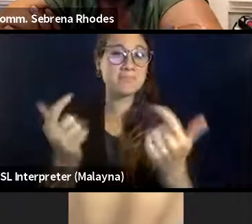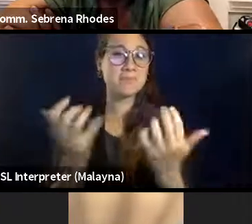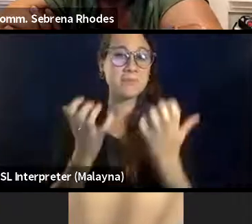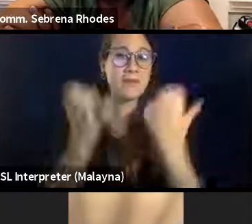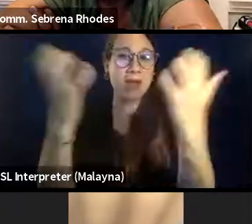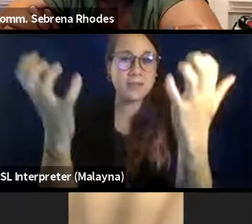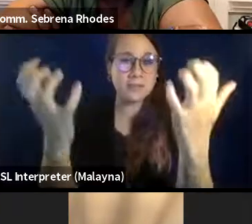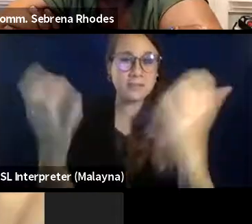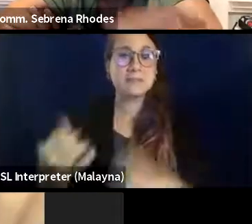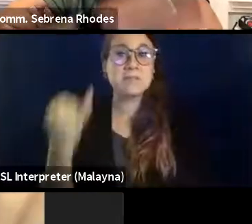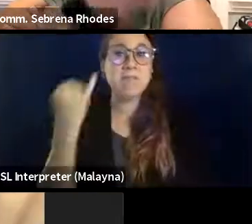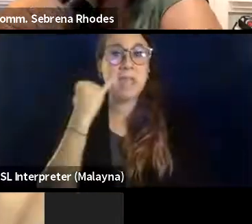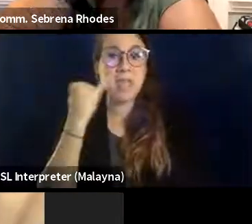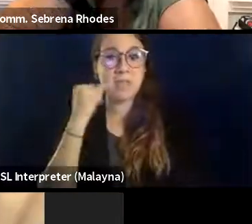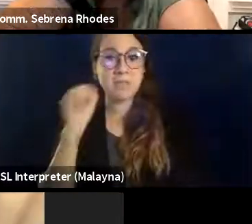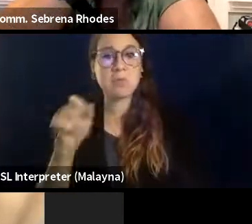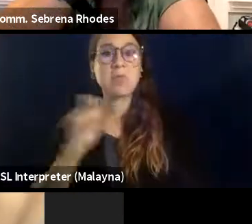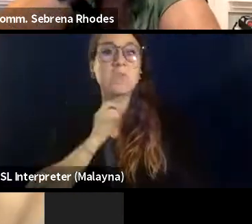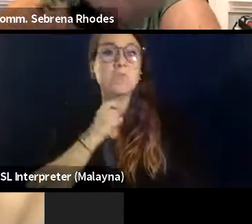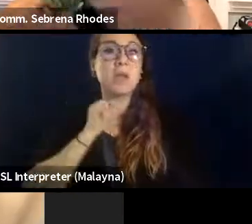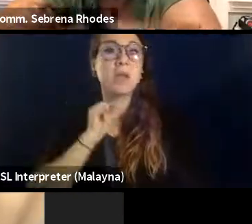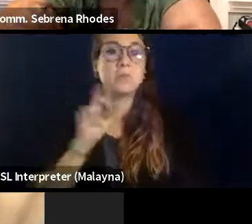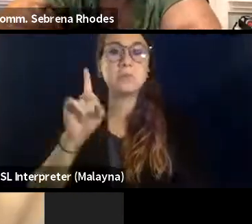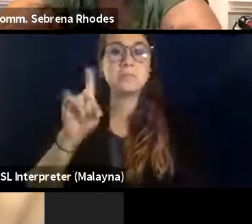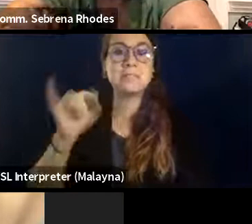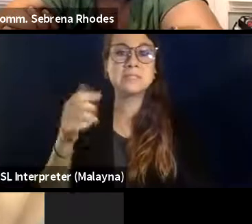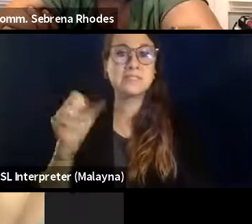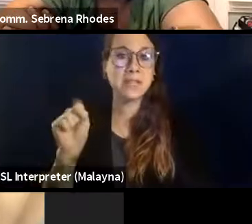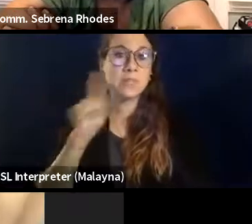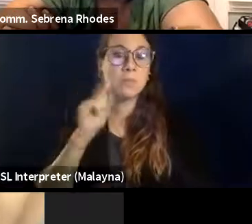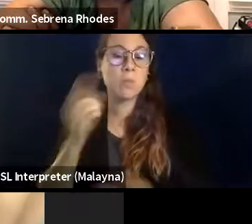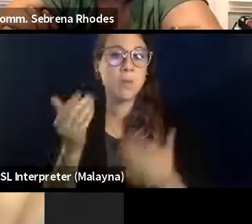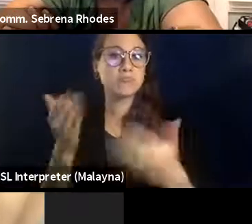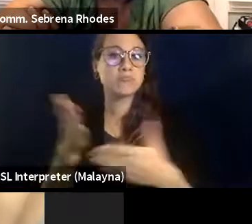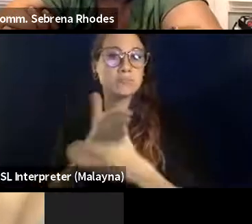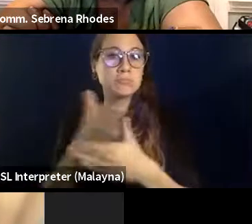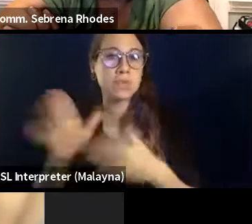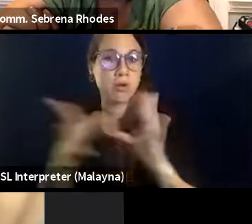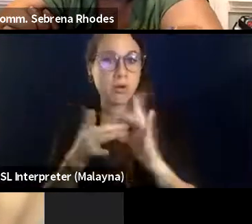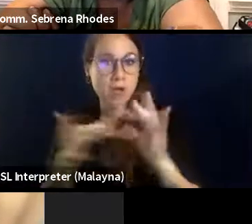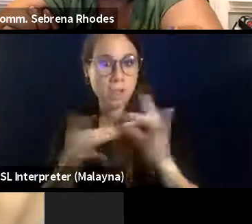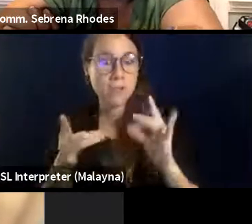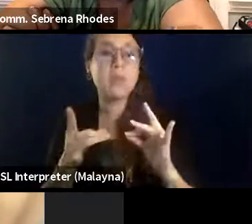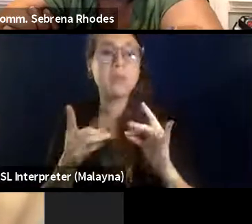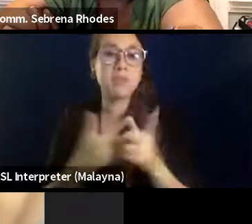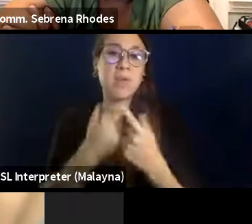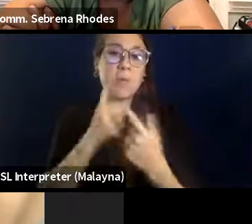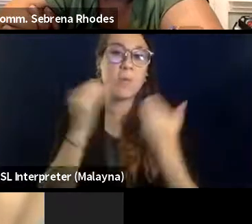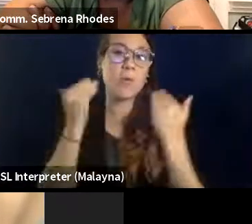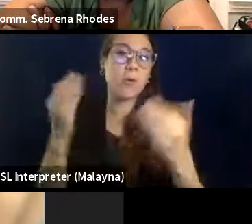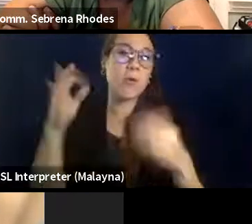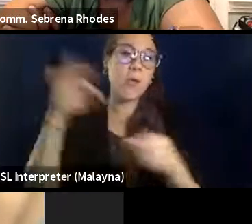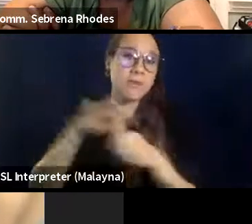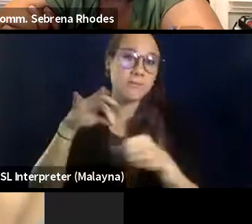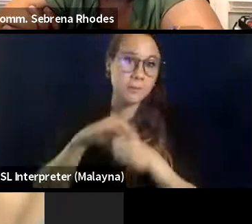Ms. Diggs so that she can share her question or comment, and then we'll go ahead and take a vote.